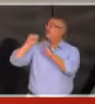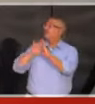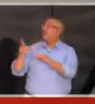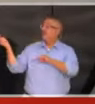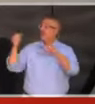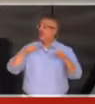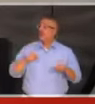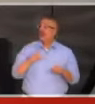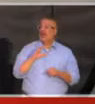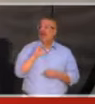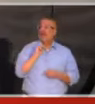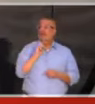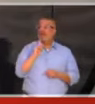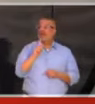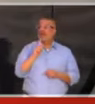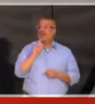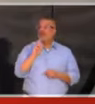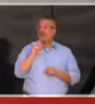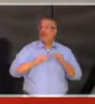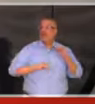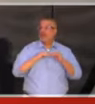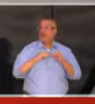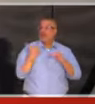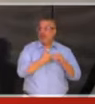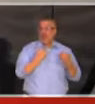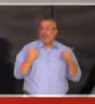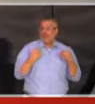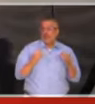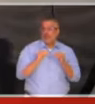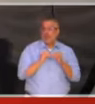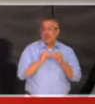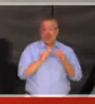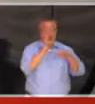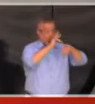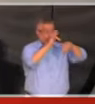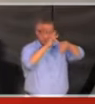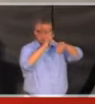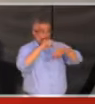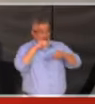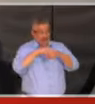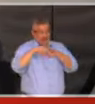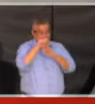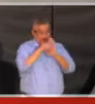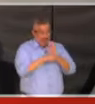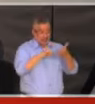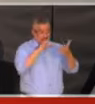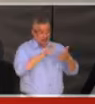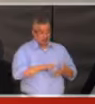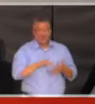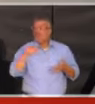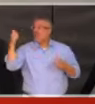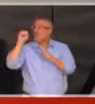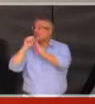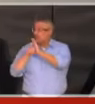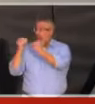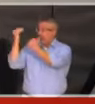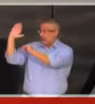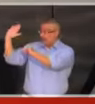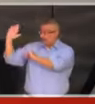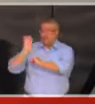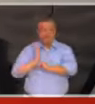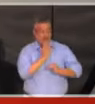by capping that enrollment as well, so we have more slots for in-state students for our in-state schools. We're